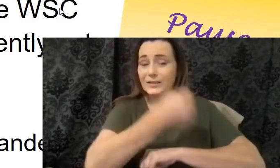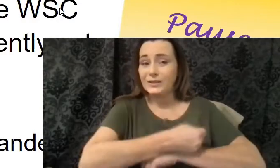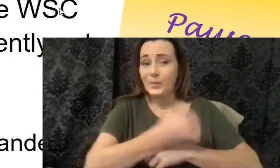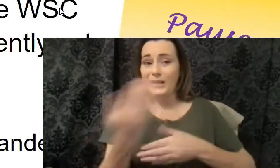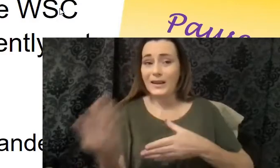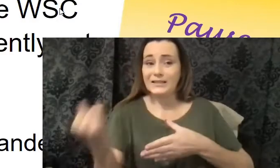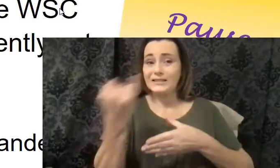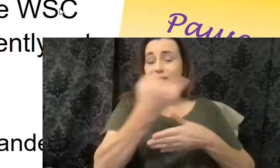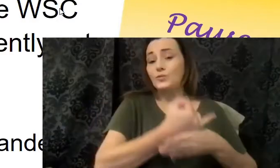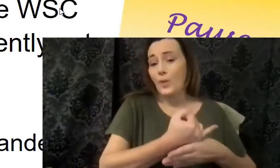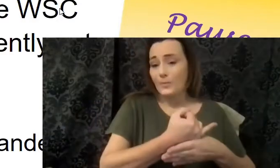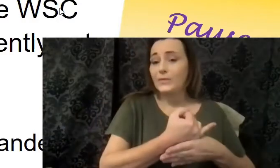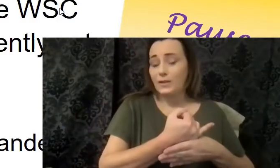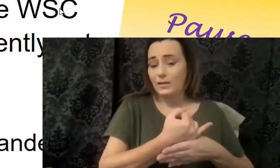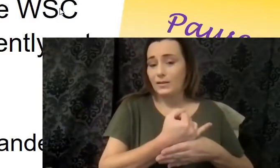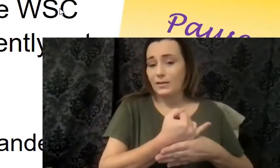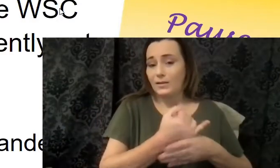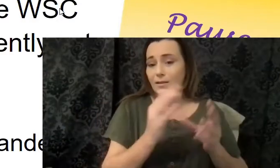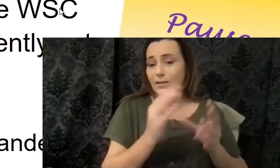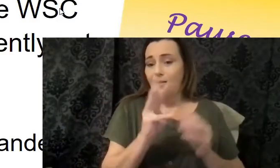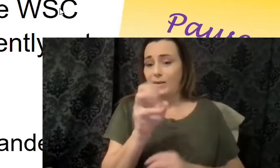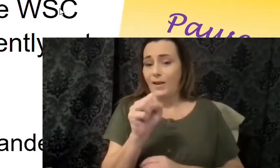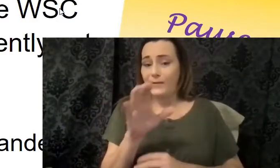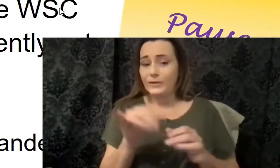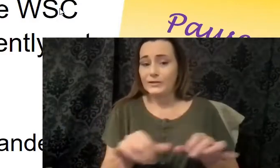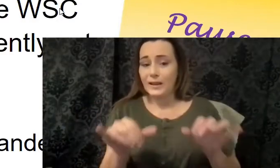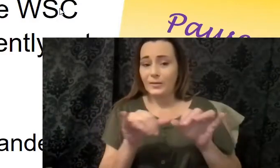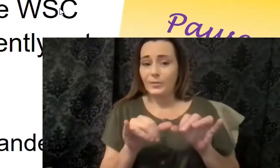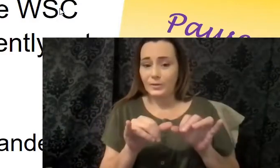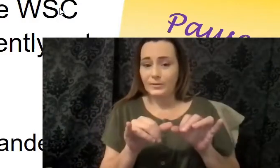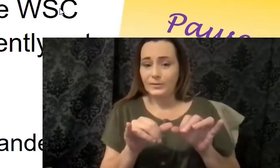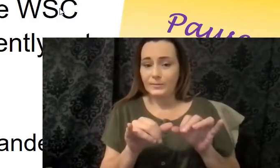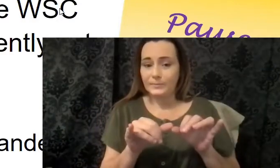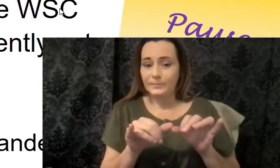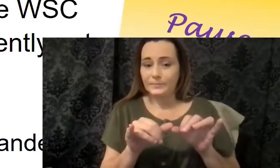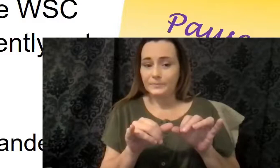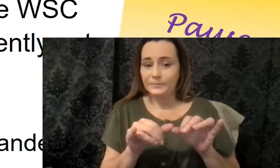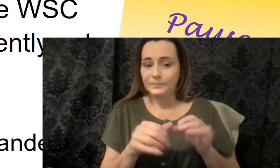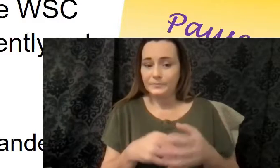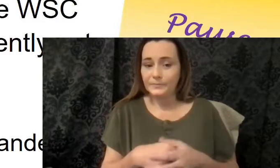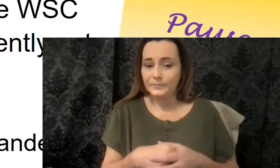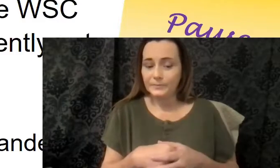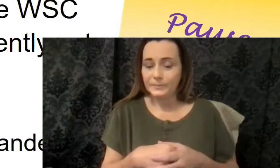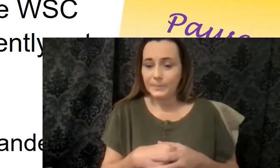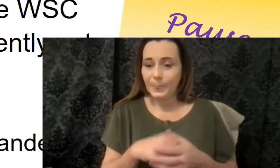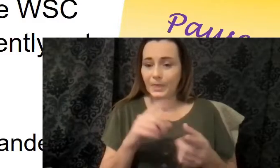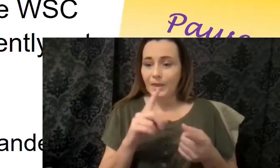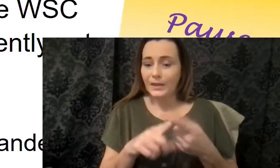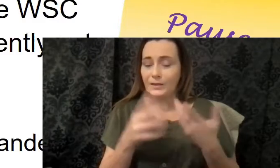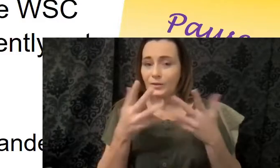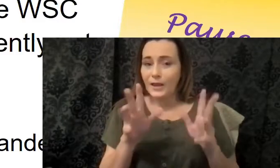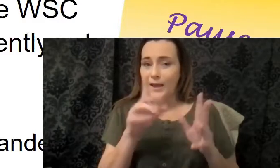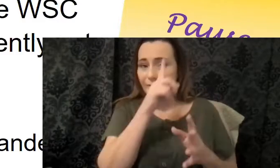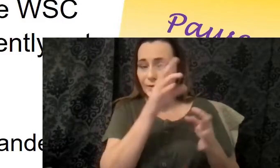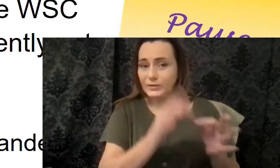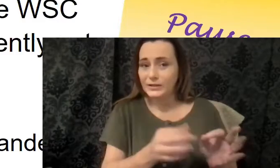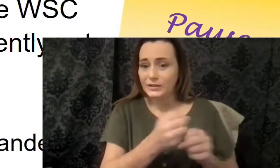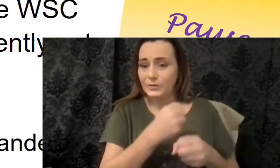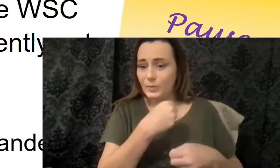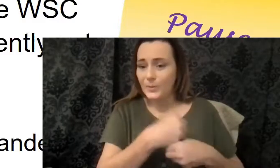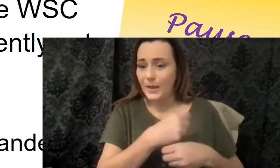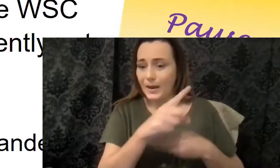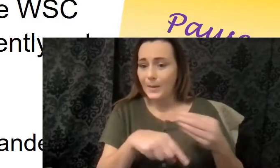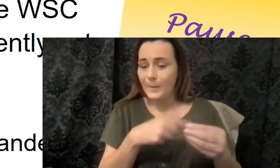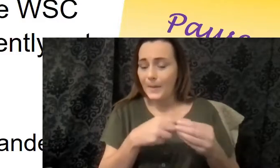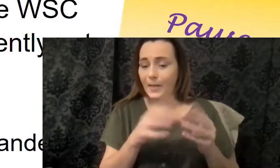it's impractical to try and make those adjustments until after decisions are made about the World Service Conference cycle